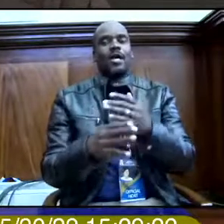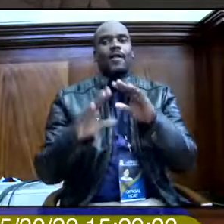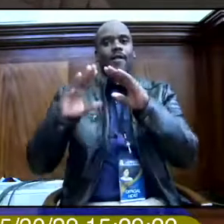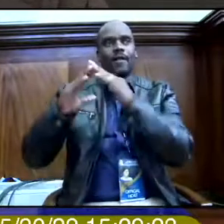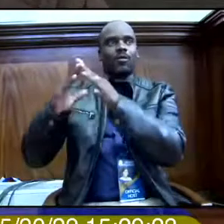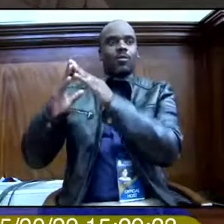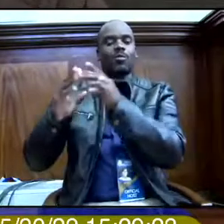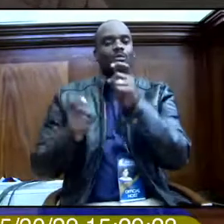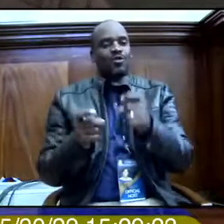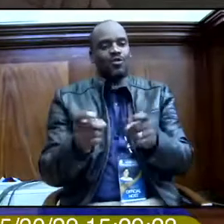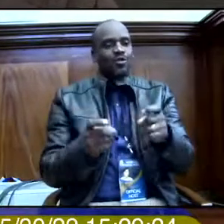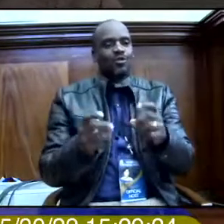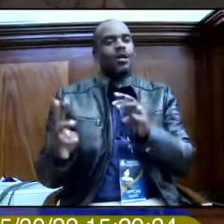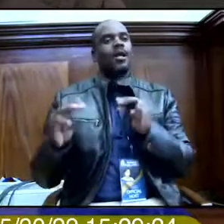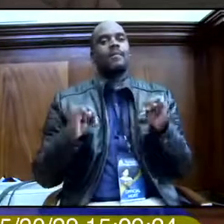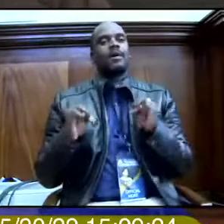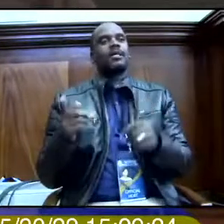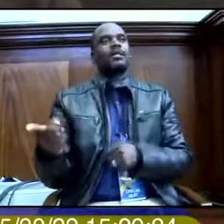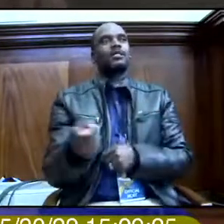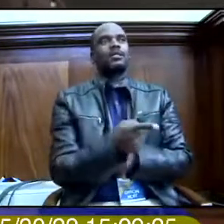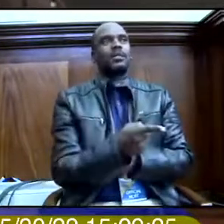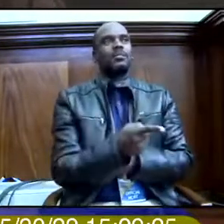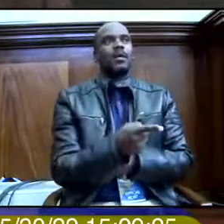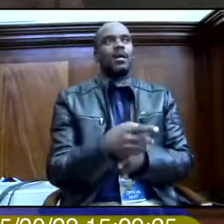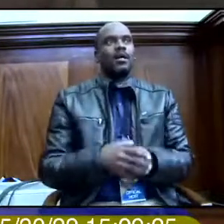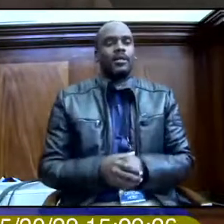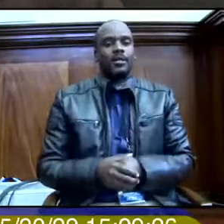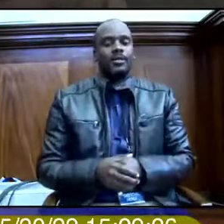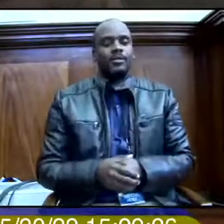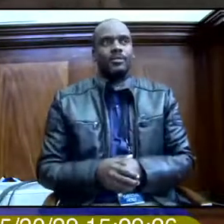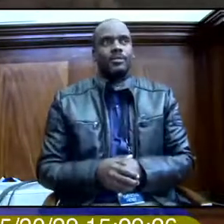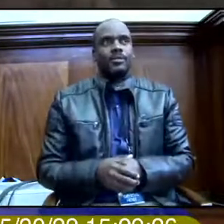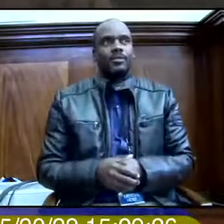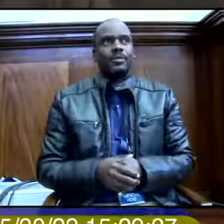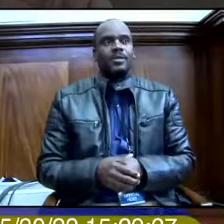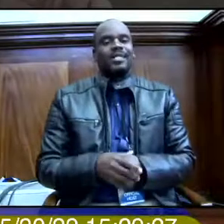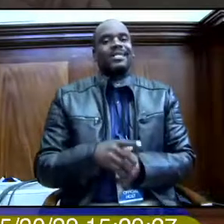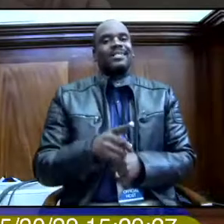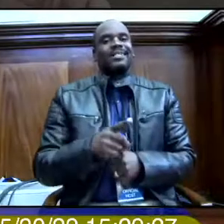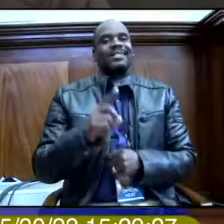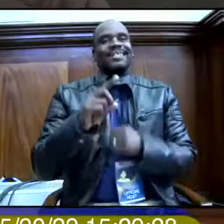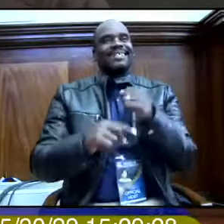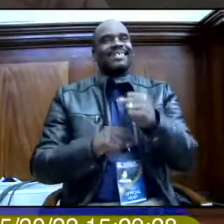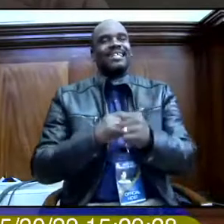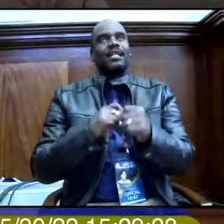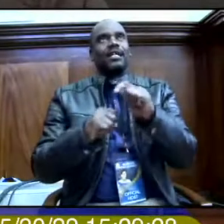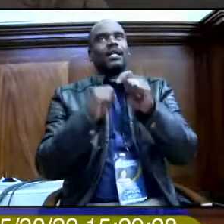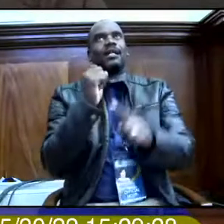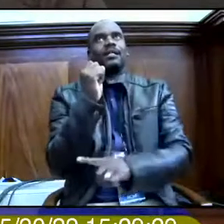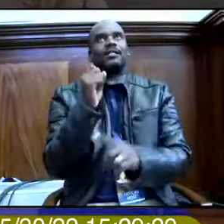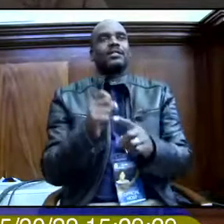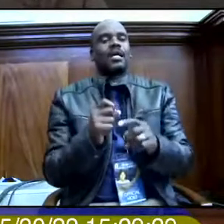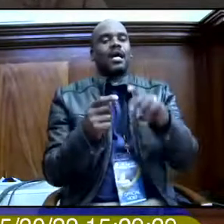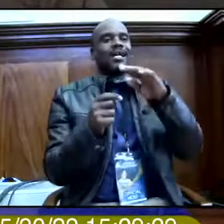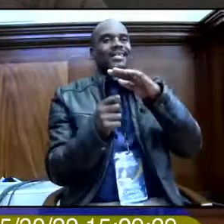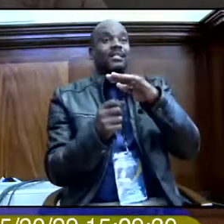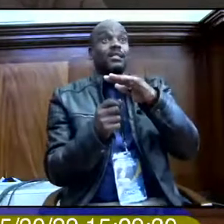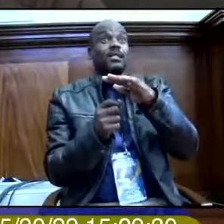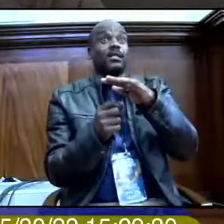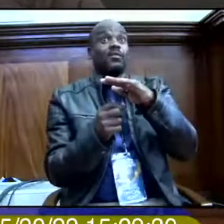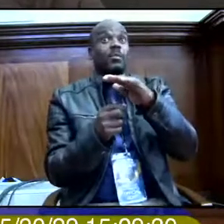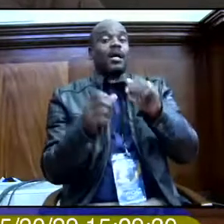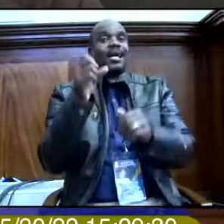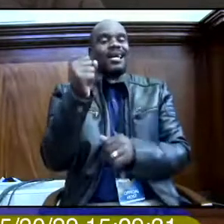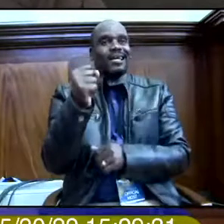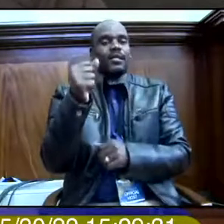control and management the agency has never been greater the later reserve bank statistics statistics